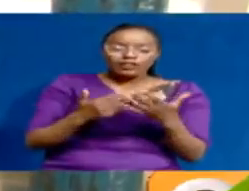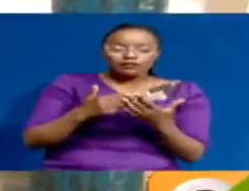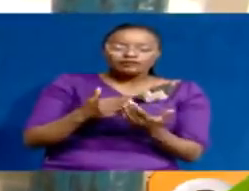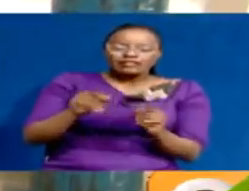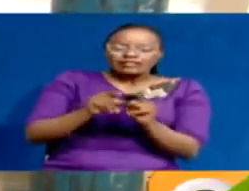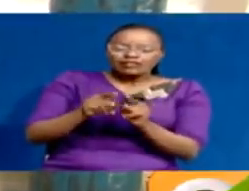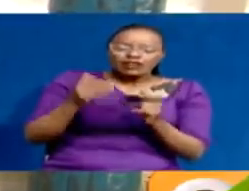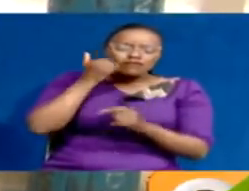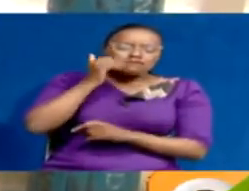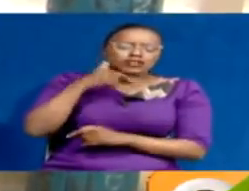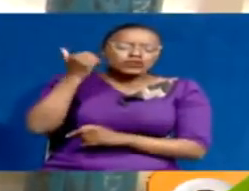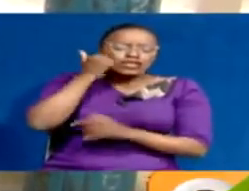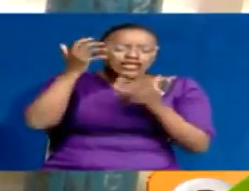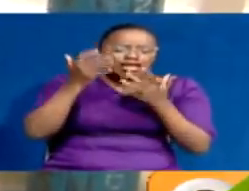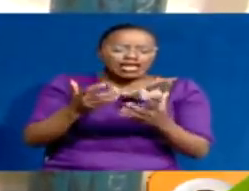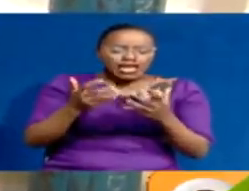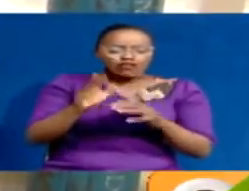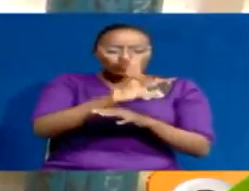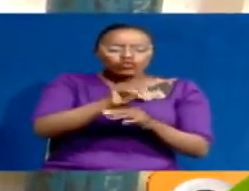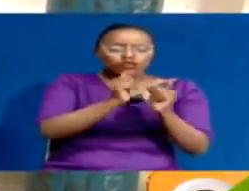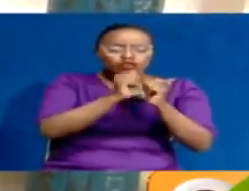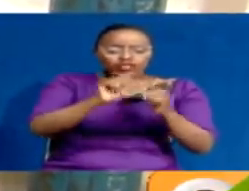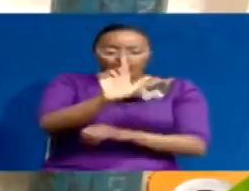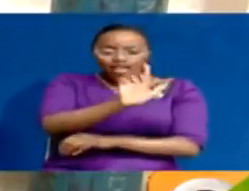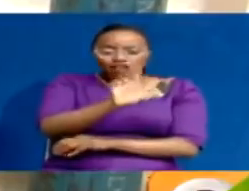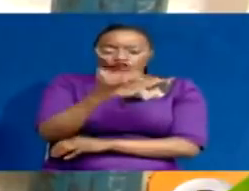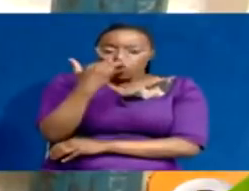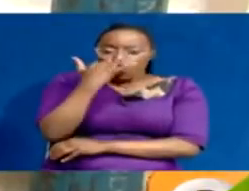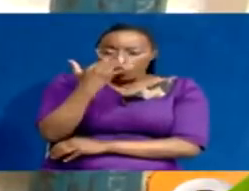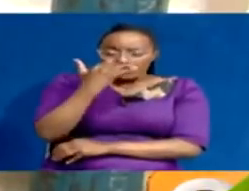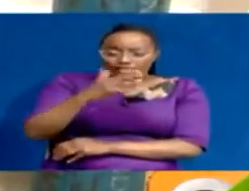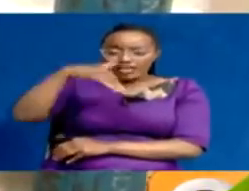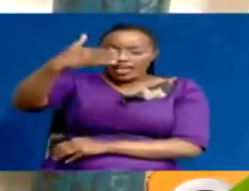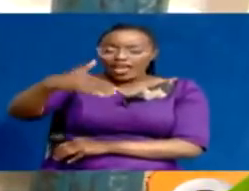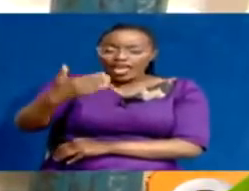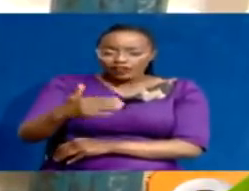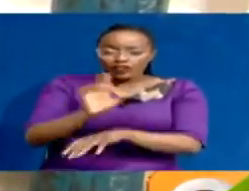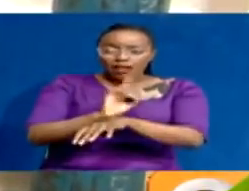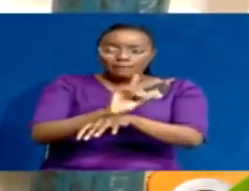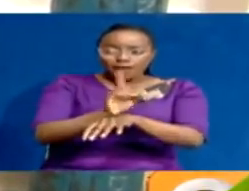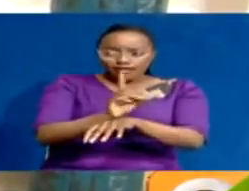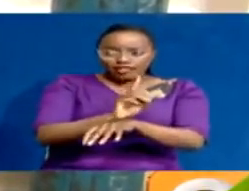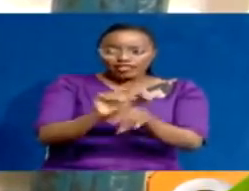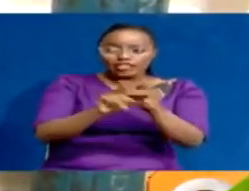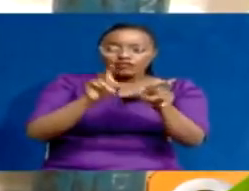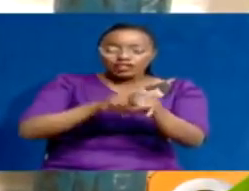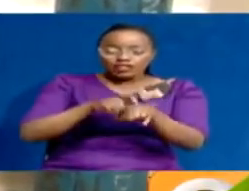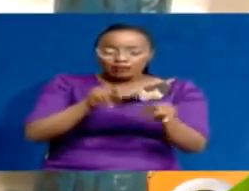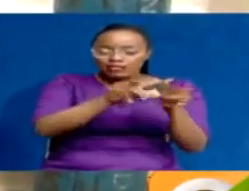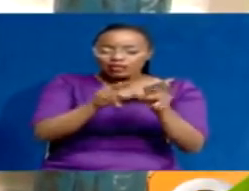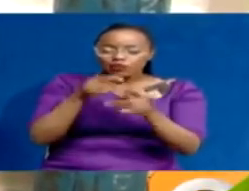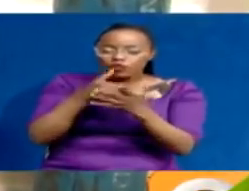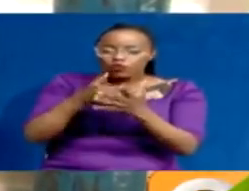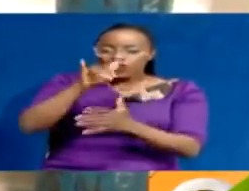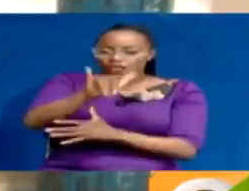critical care COVID-19 patient consumes 15 liters of pure oxygen every single minute. Now, when you take that into